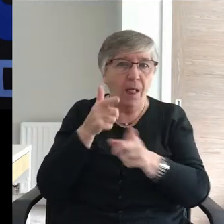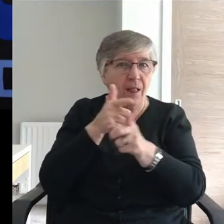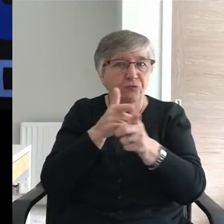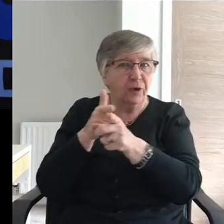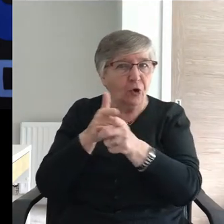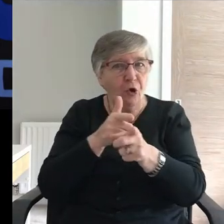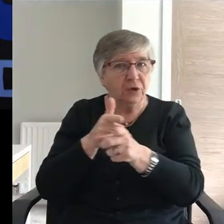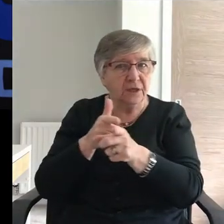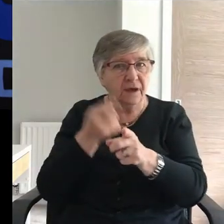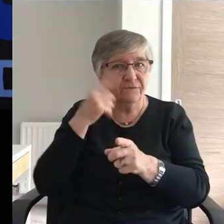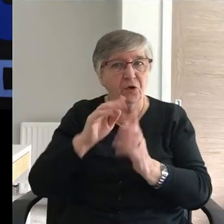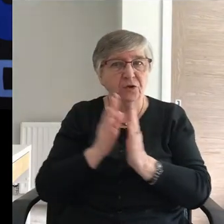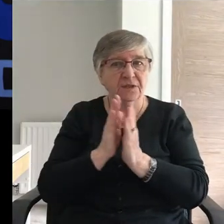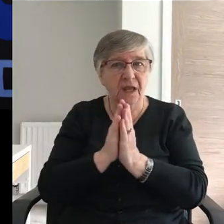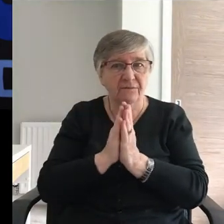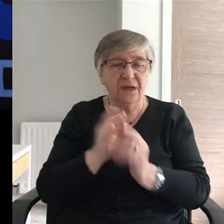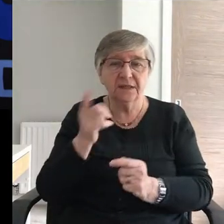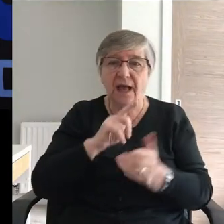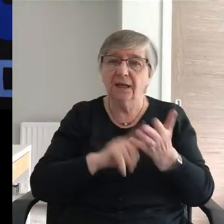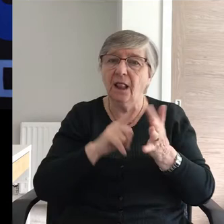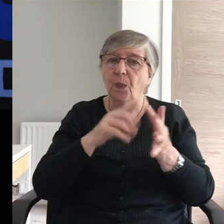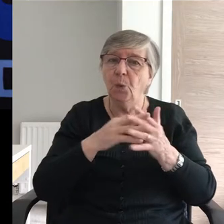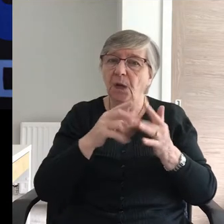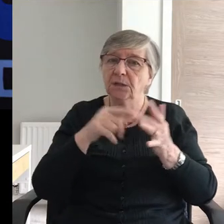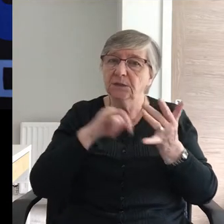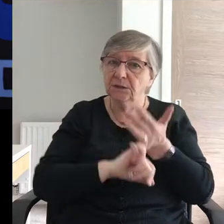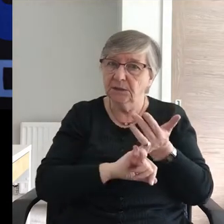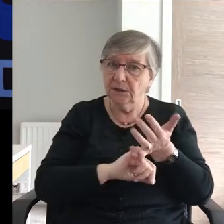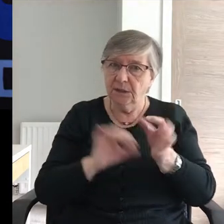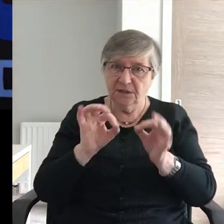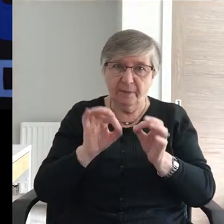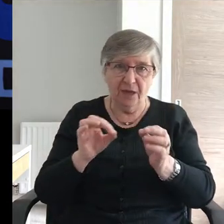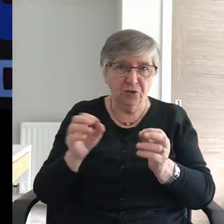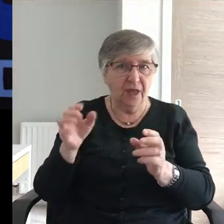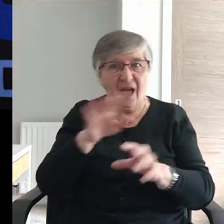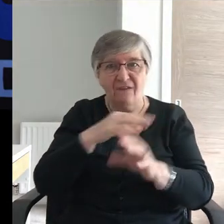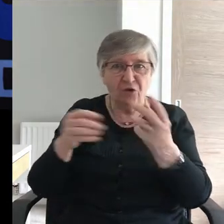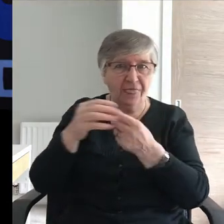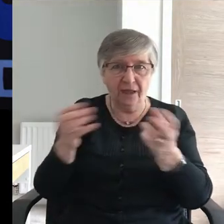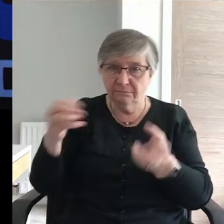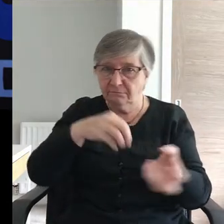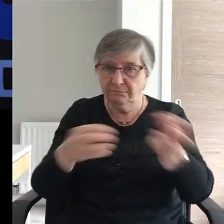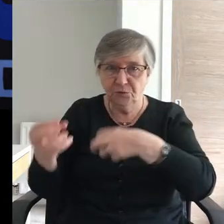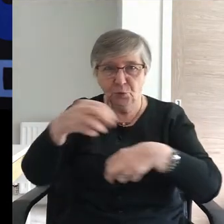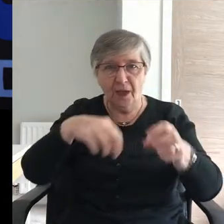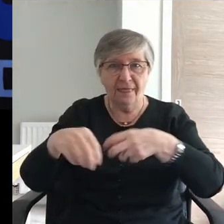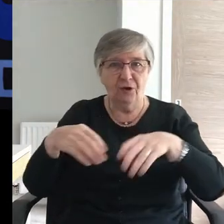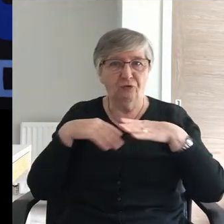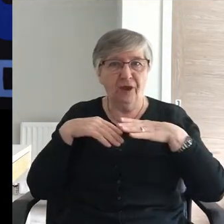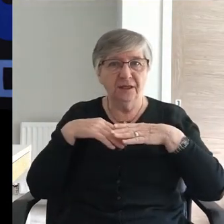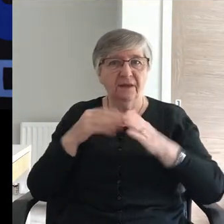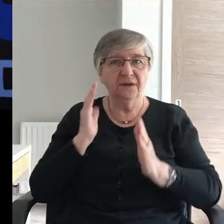recordings for the services, and Lewis Hunter, particularly, for putting the whole thing together at the end of the day.